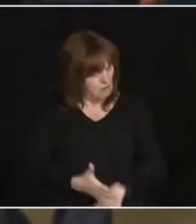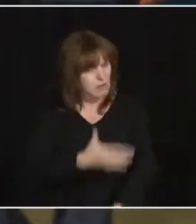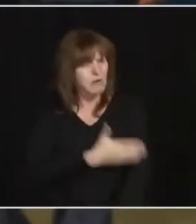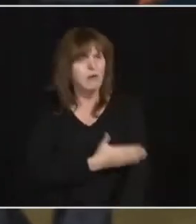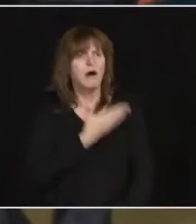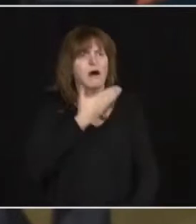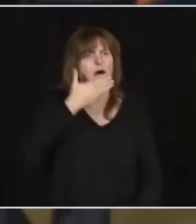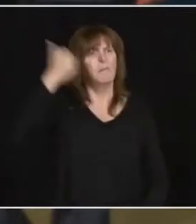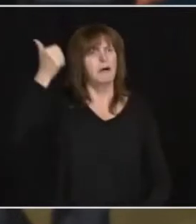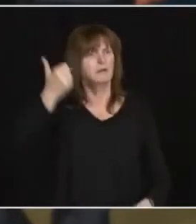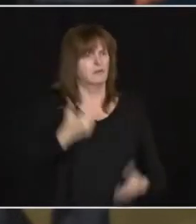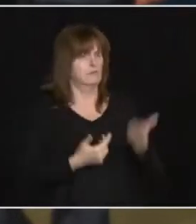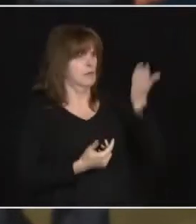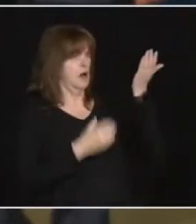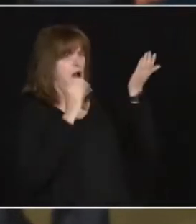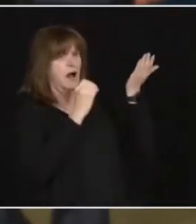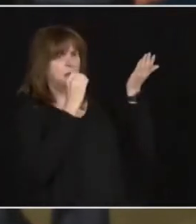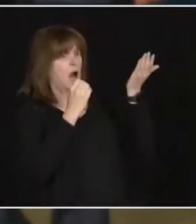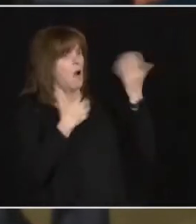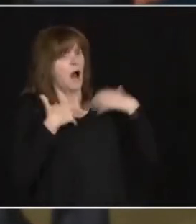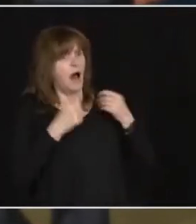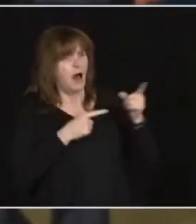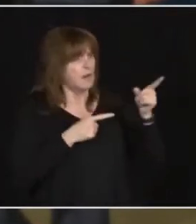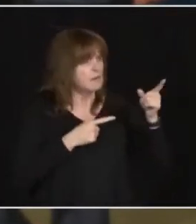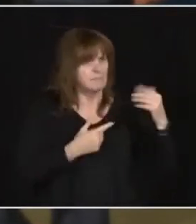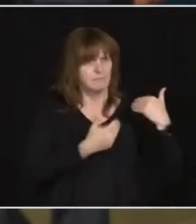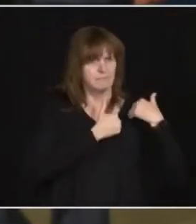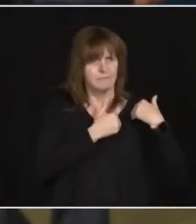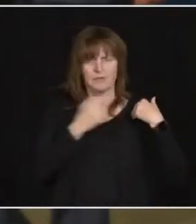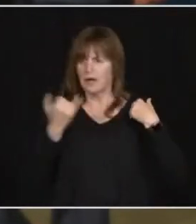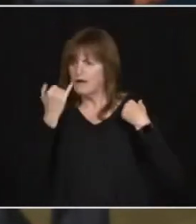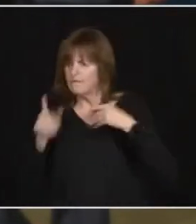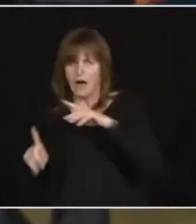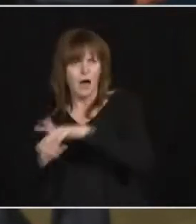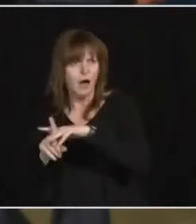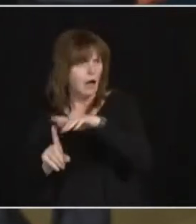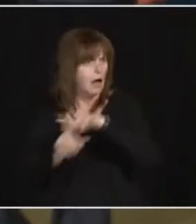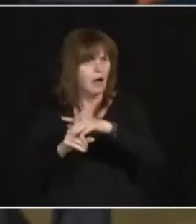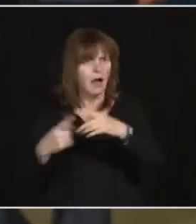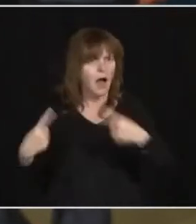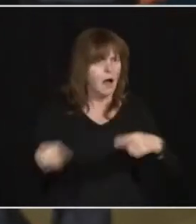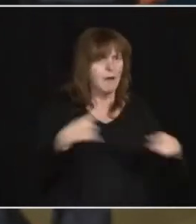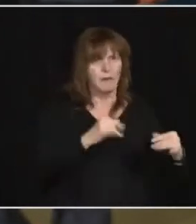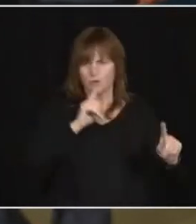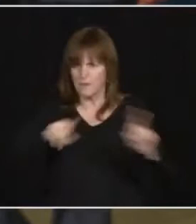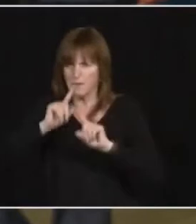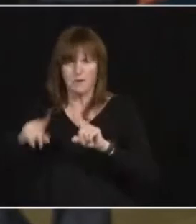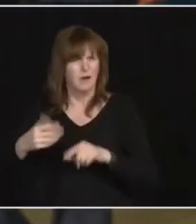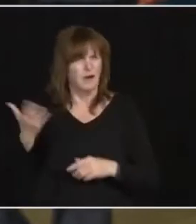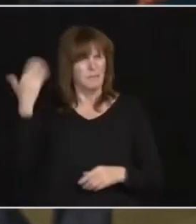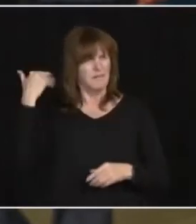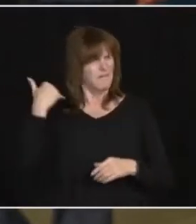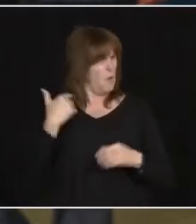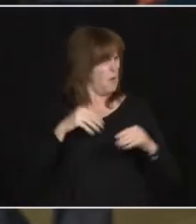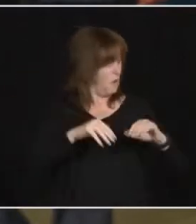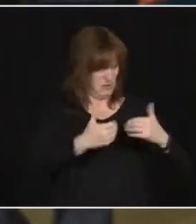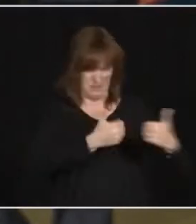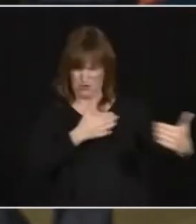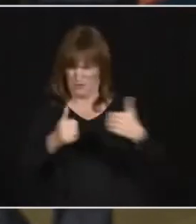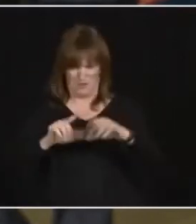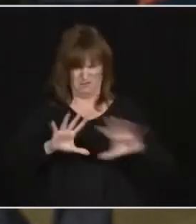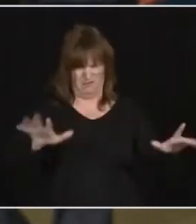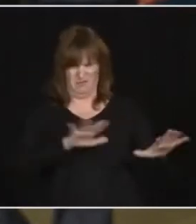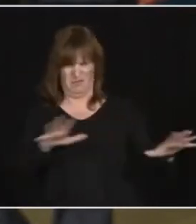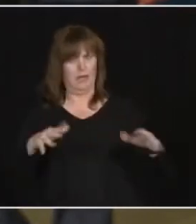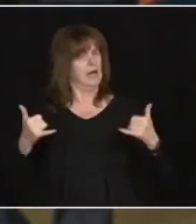a degree of responsiveness and shared purpose not previously imaginable. Indeed, looking at the